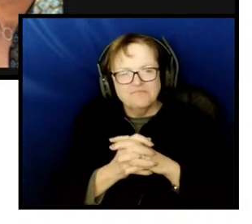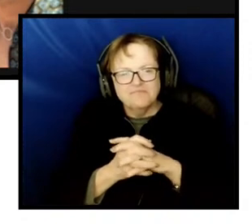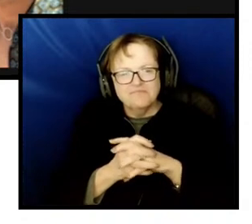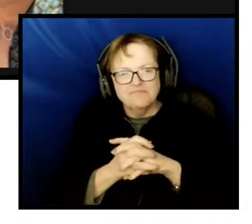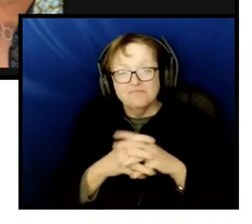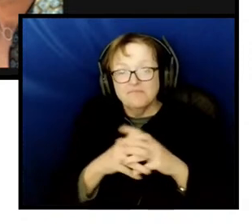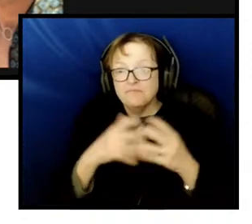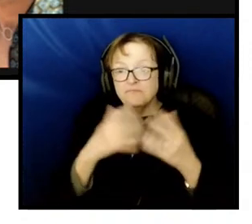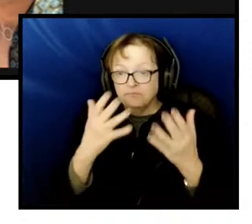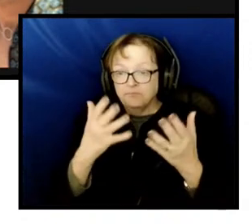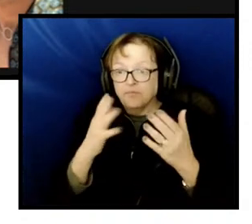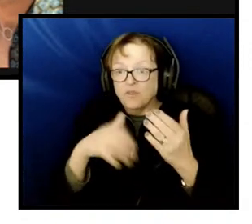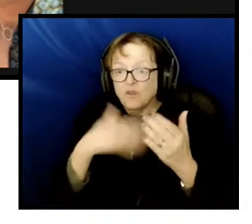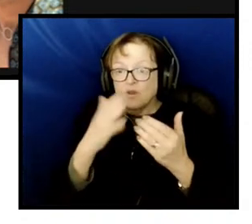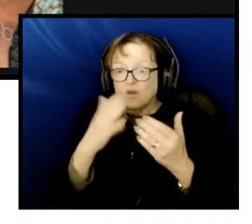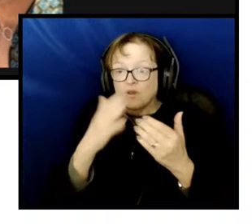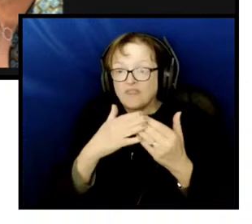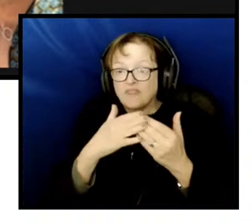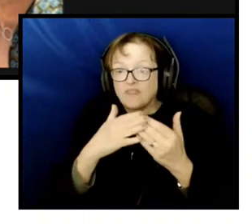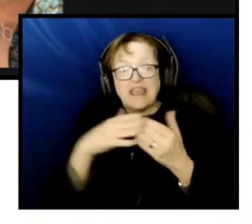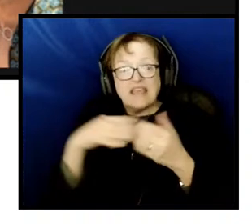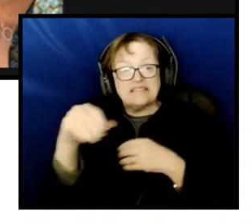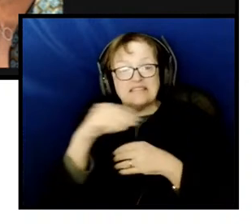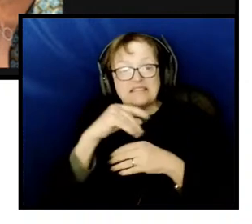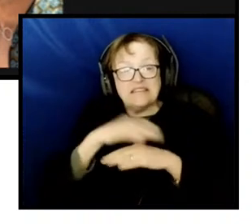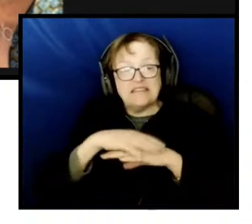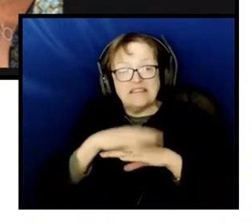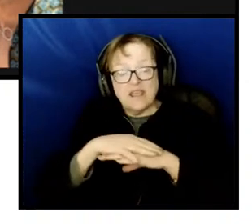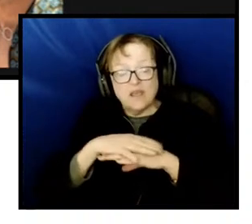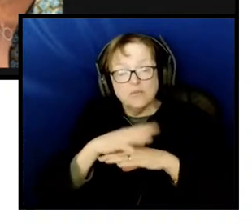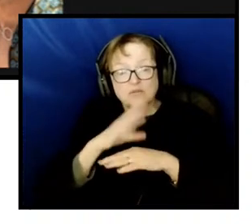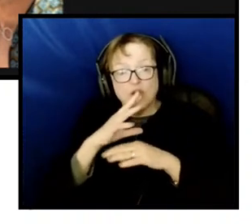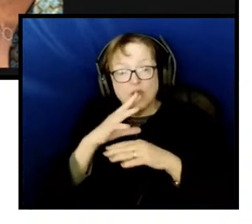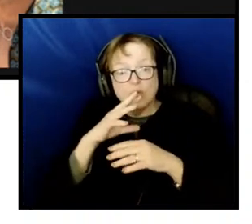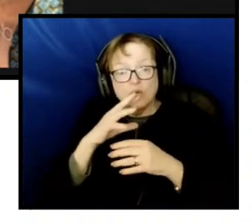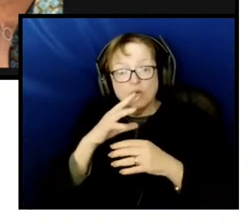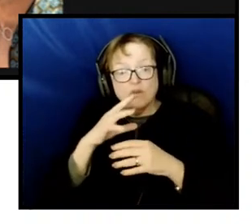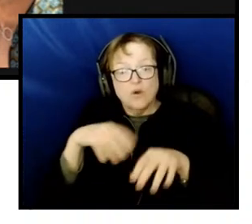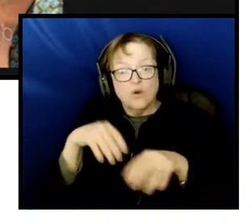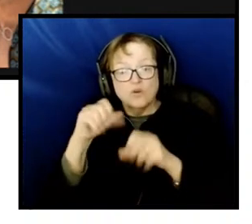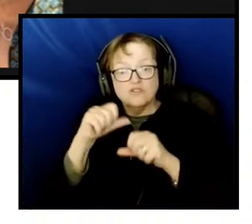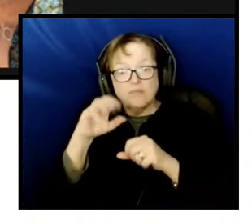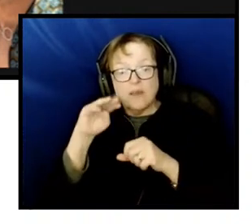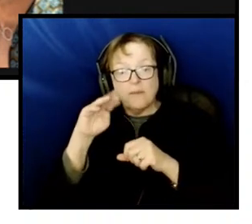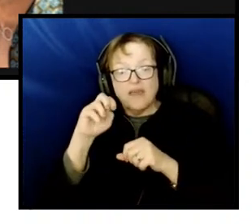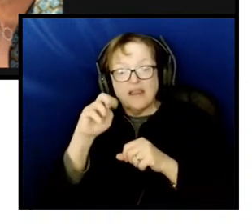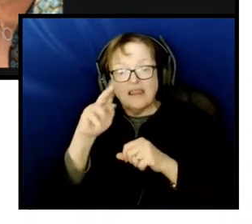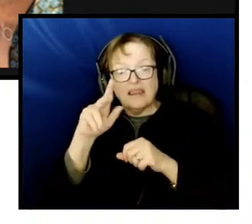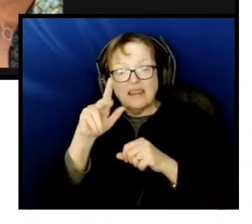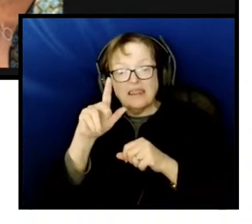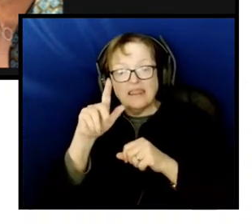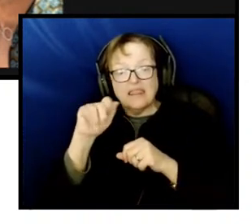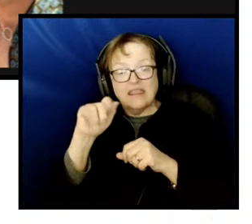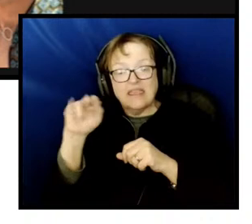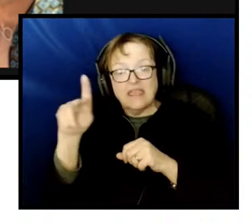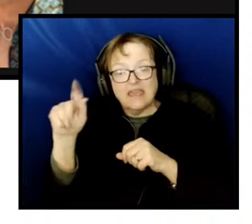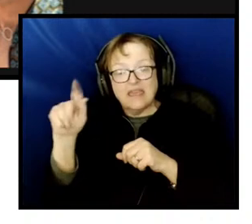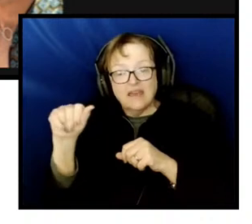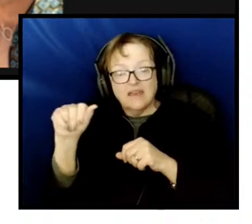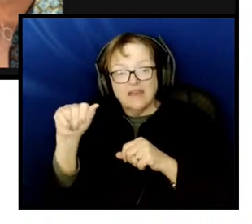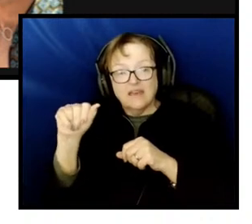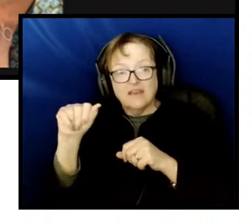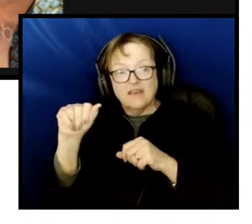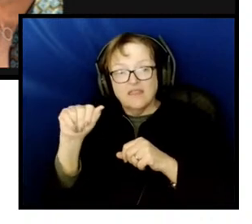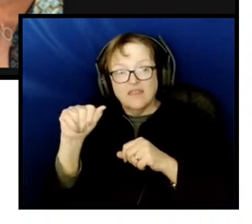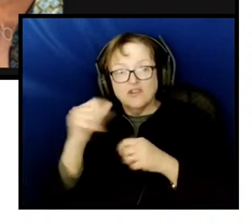So this next Sea Table Talk was hosted by Malika, and it was called Adornment, the Body as